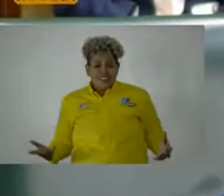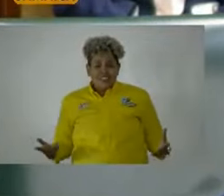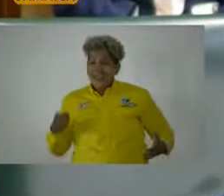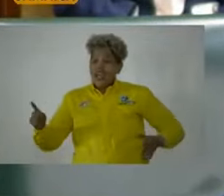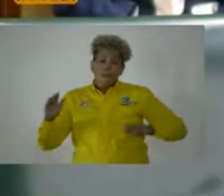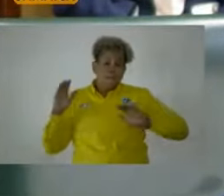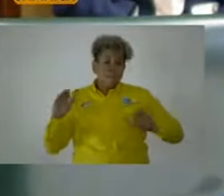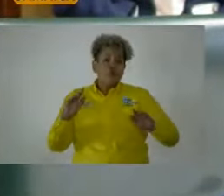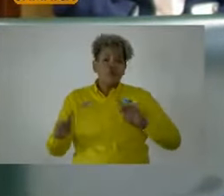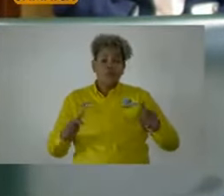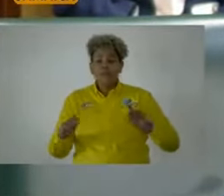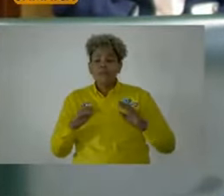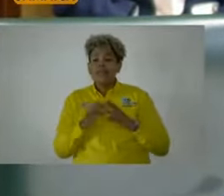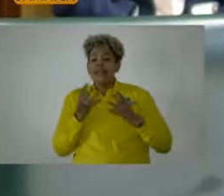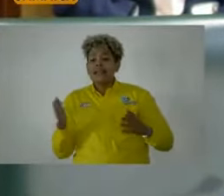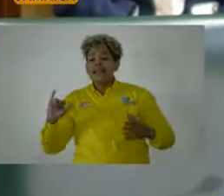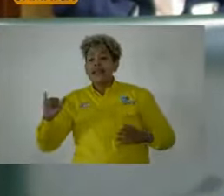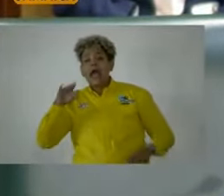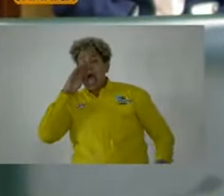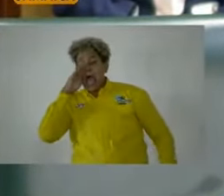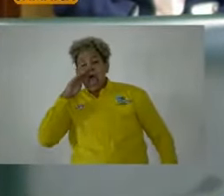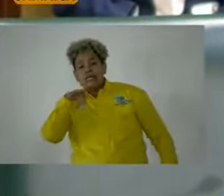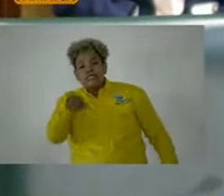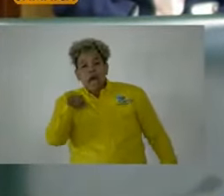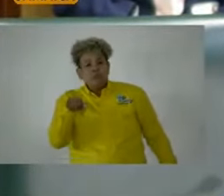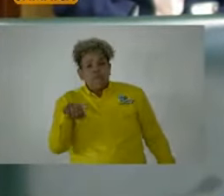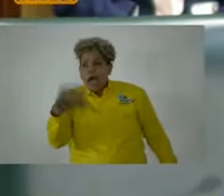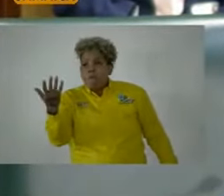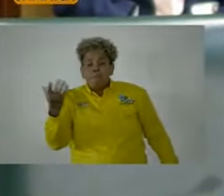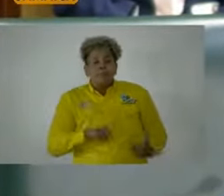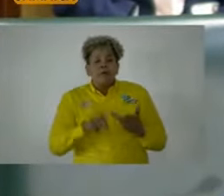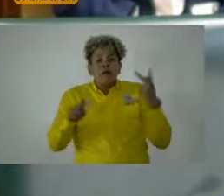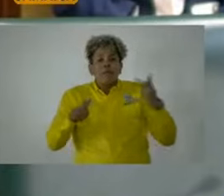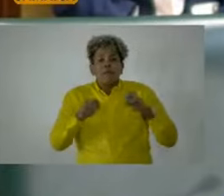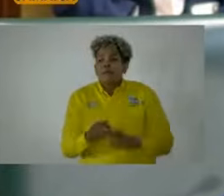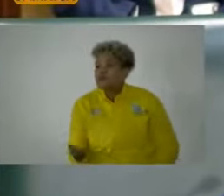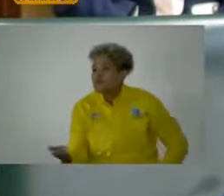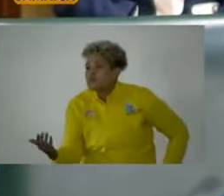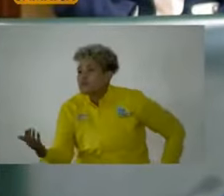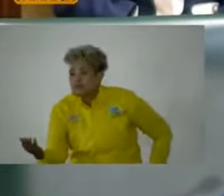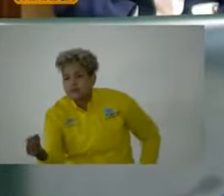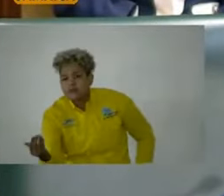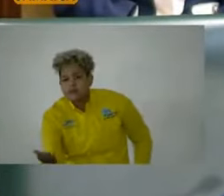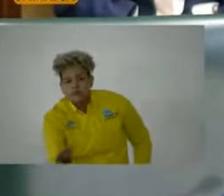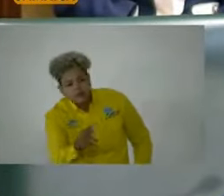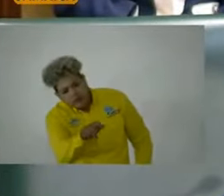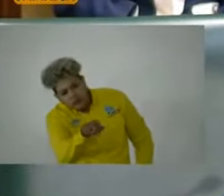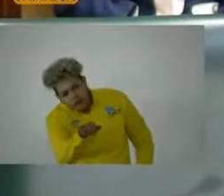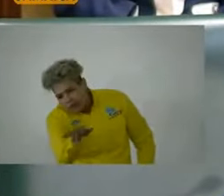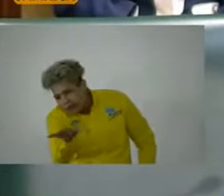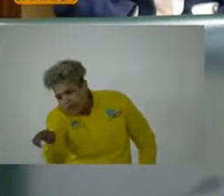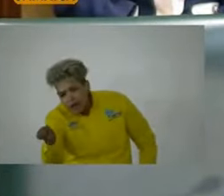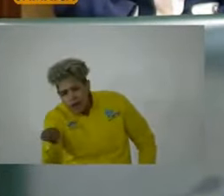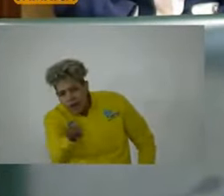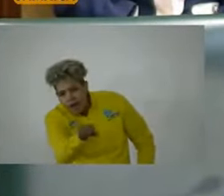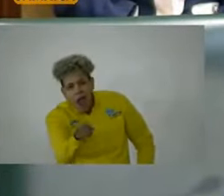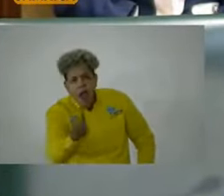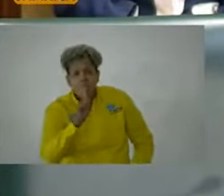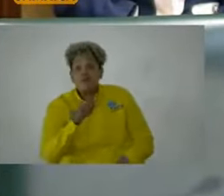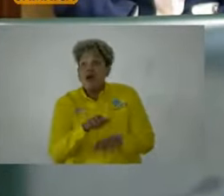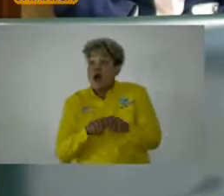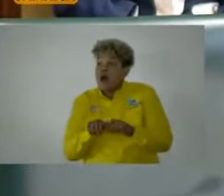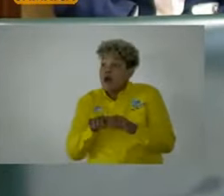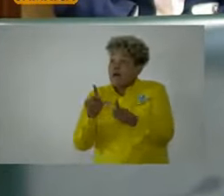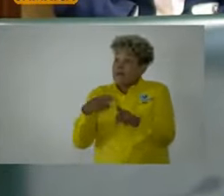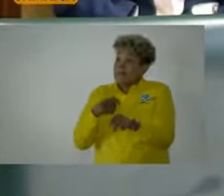It pushes people into things like scamming. It pushes people into hustling for a living. It causes hard-working and